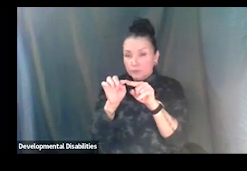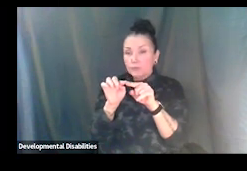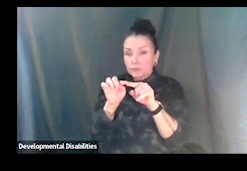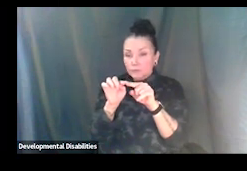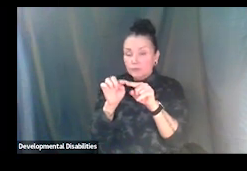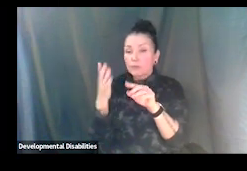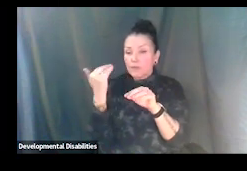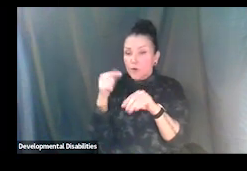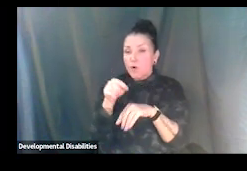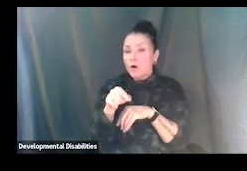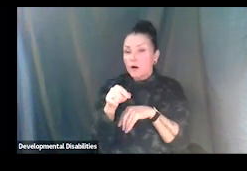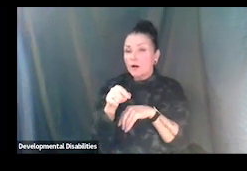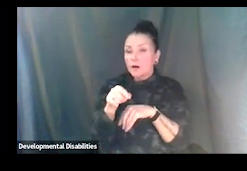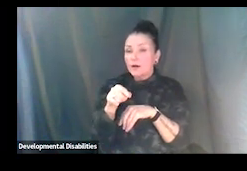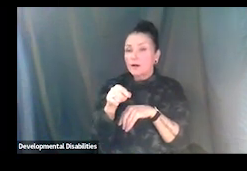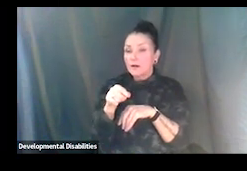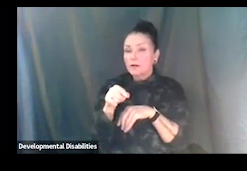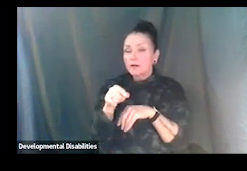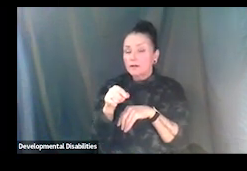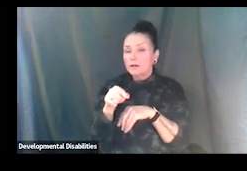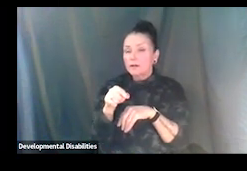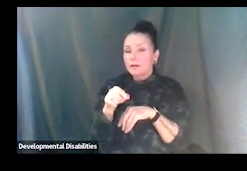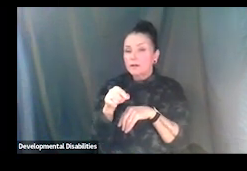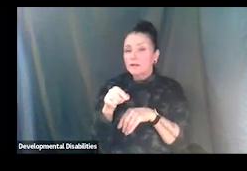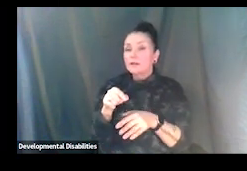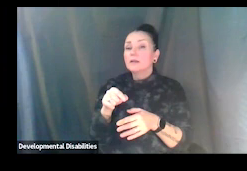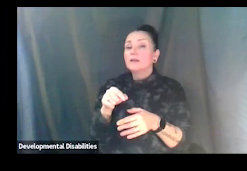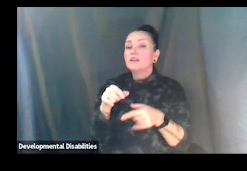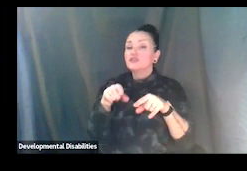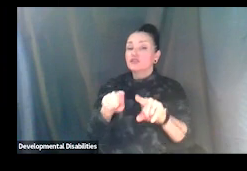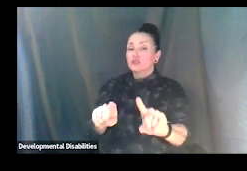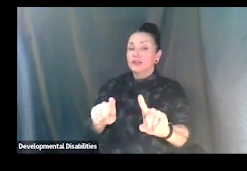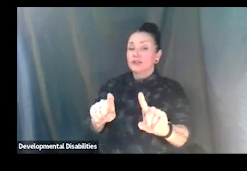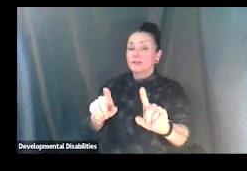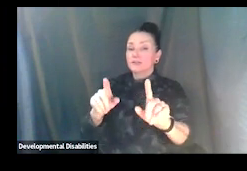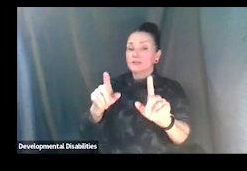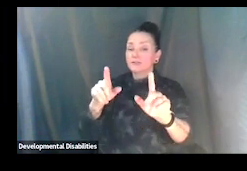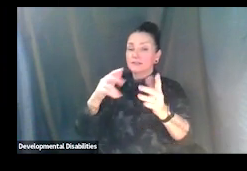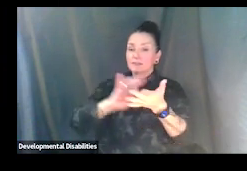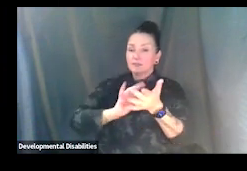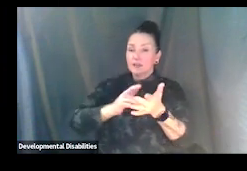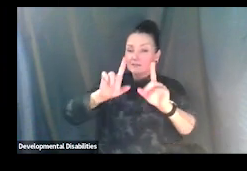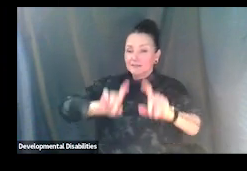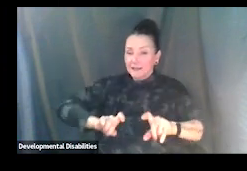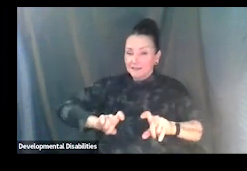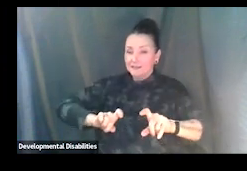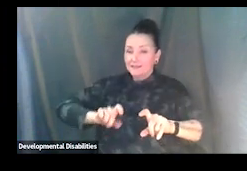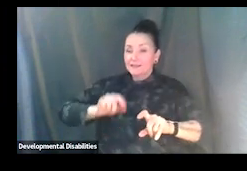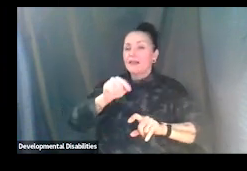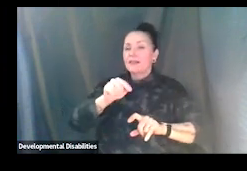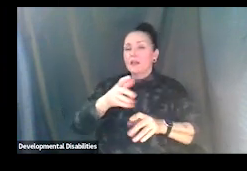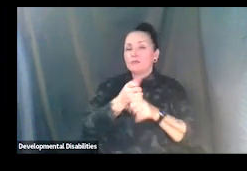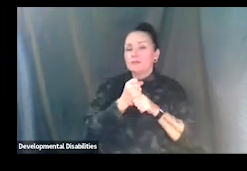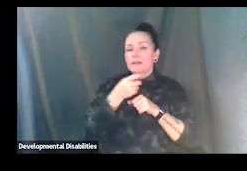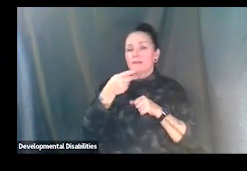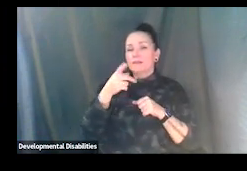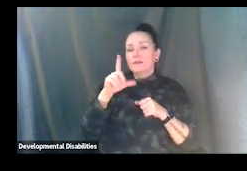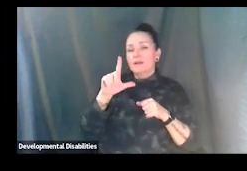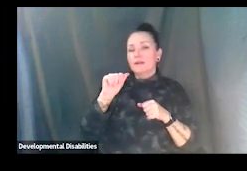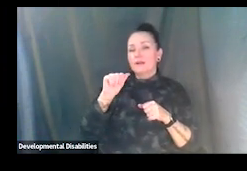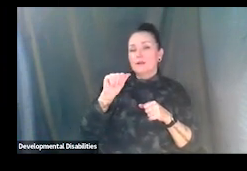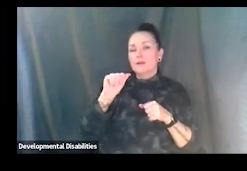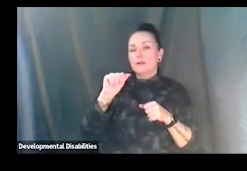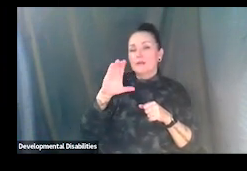had been taking a placebo, so they were now given the actual medicine. And then there was a further 48 people at the bottom